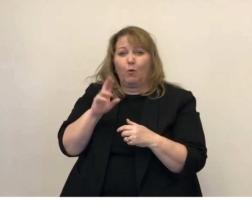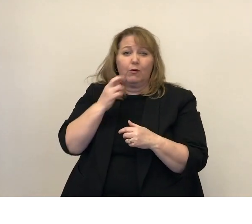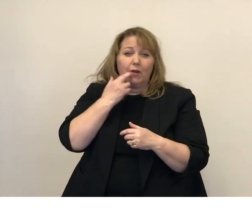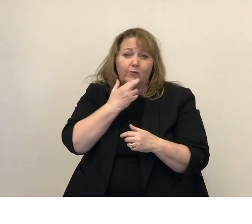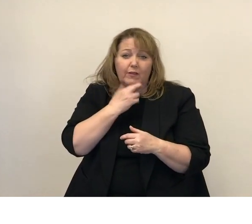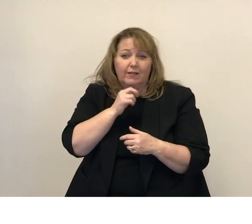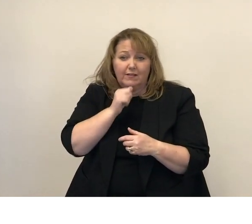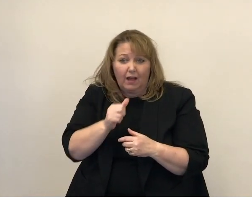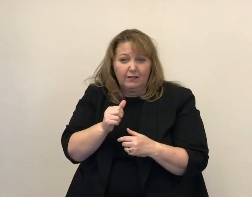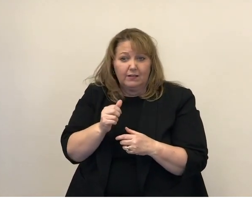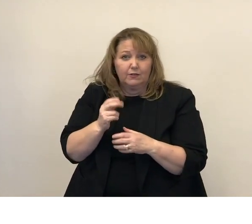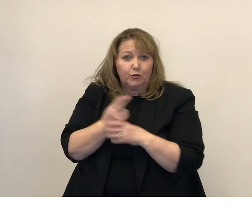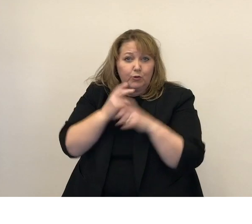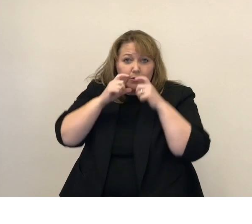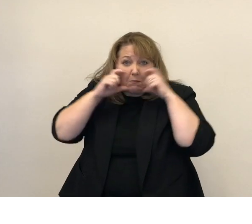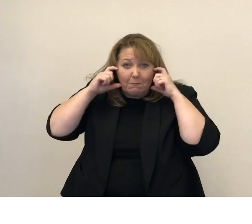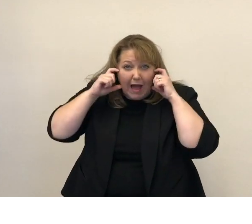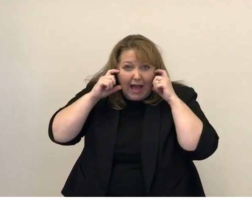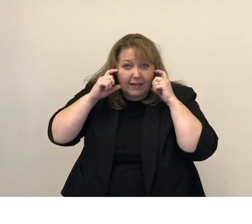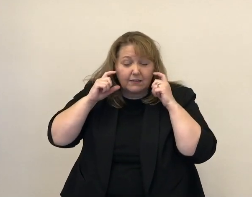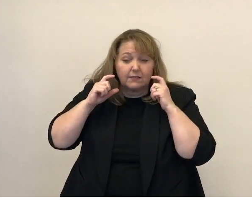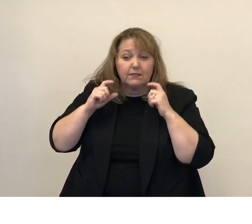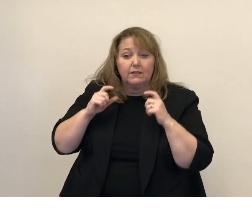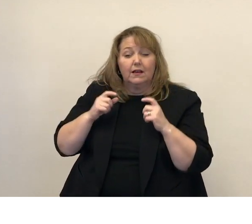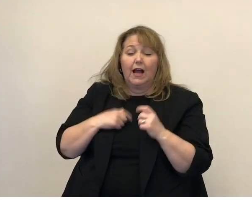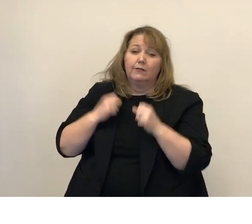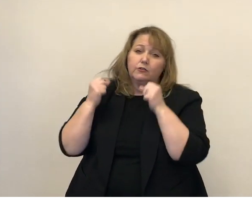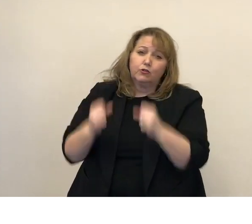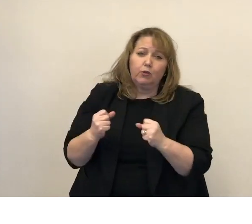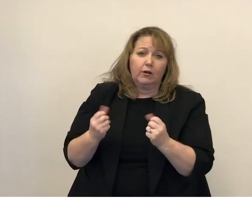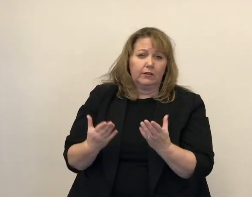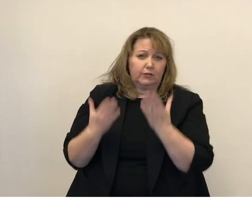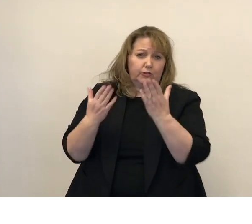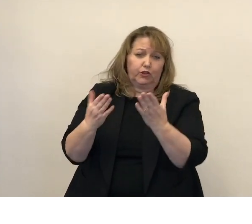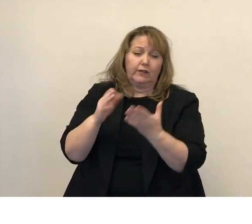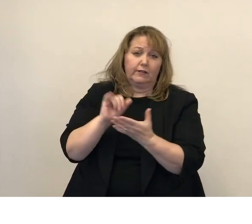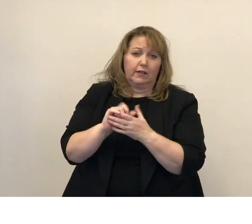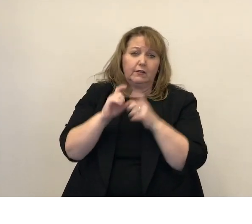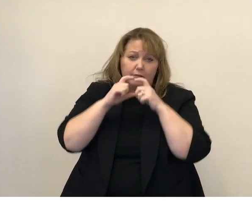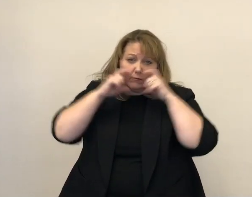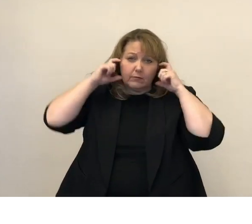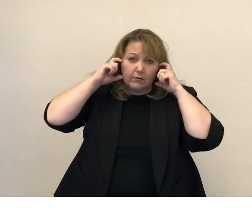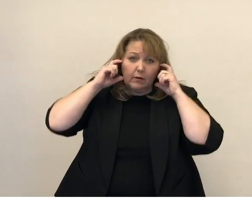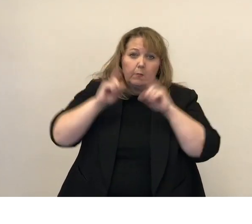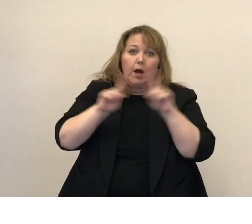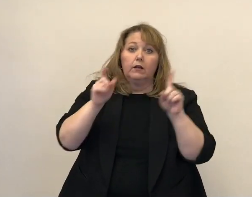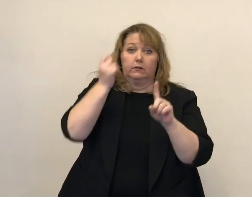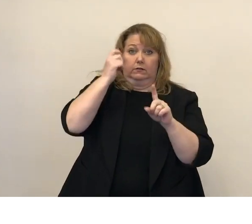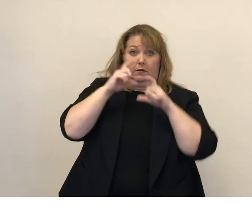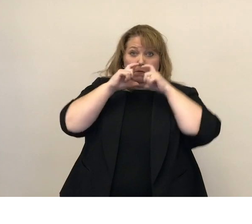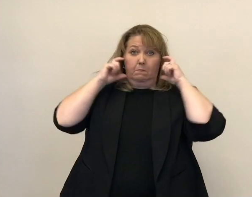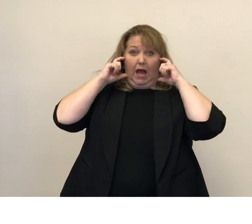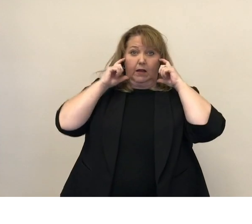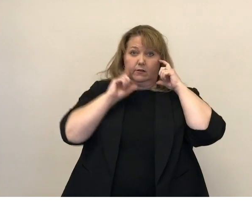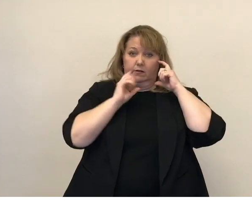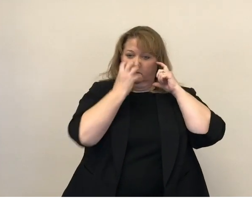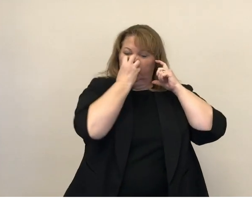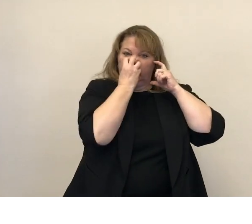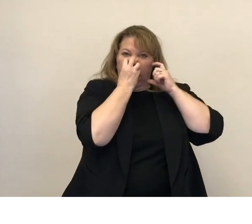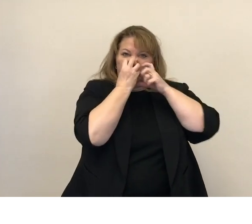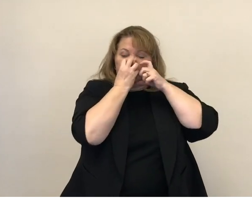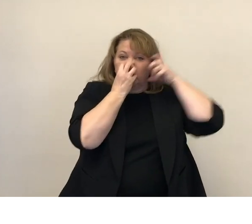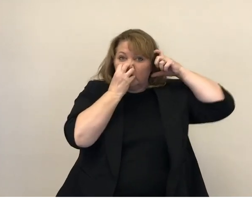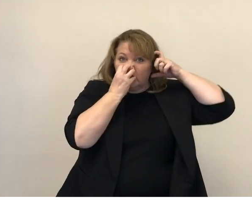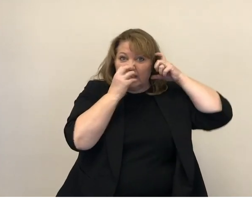wear a facial covering. I ask them not to wear an N95 when we're still short of N95s. I've got calls to send them into some